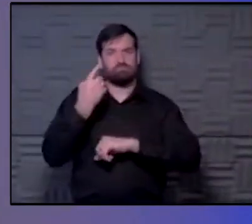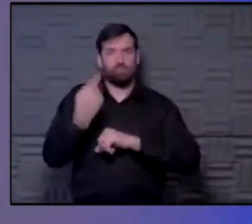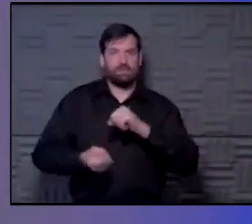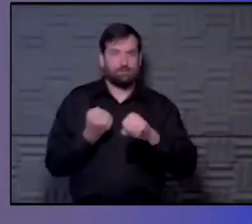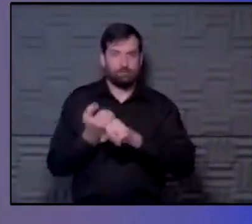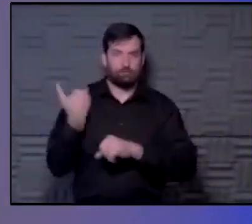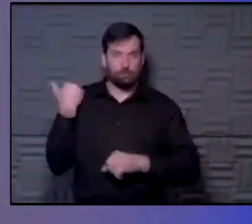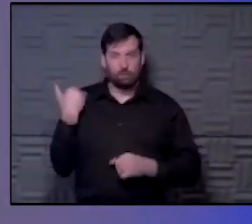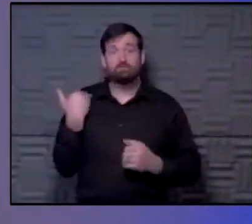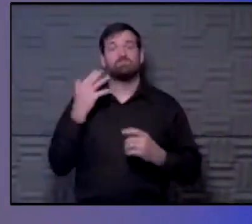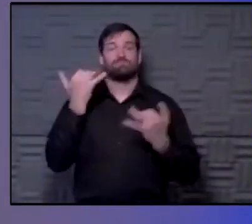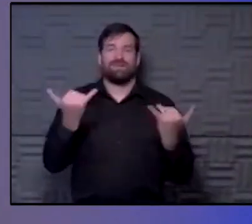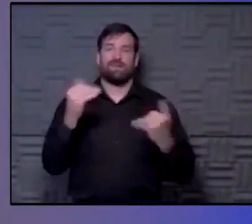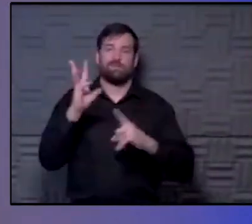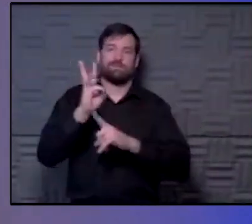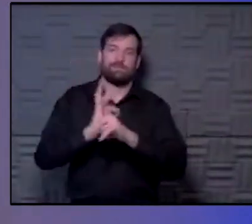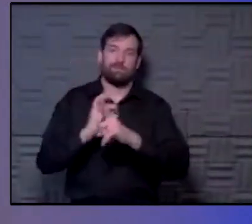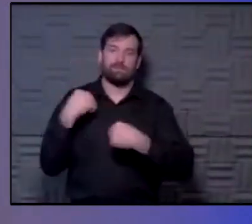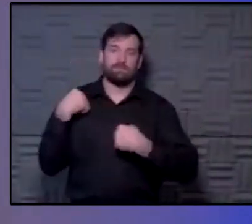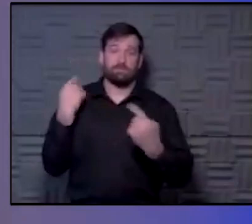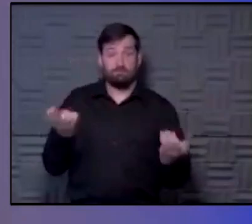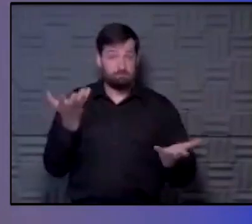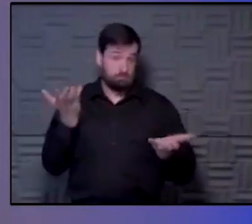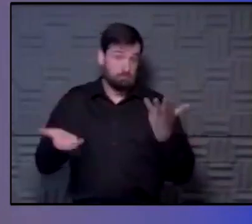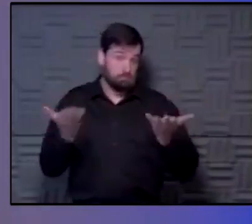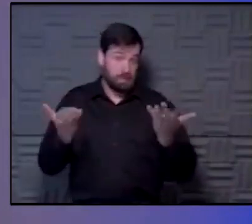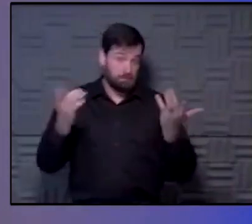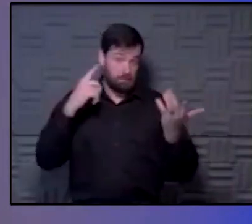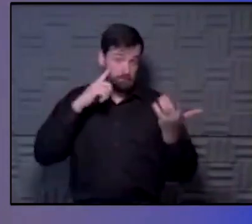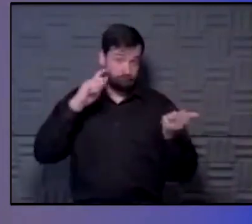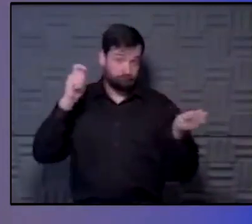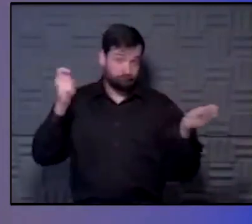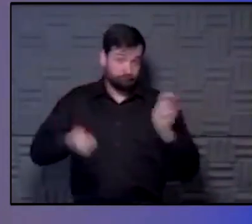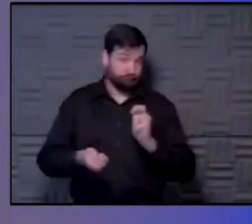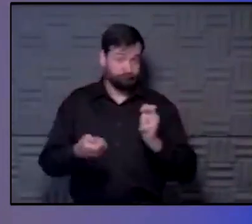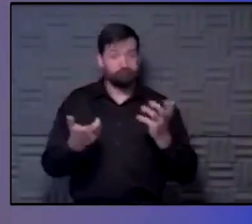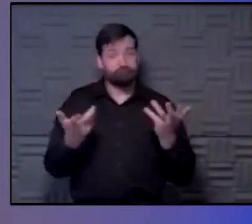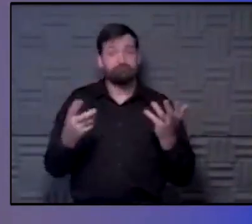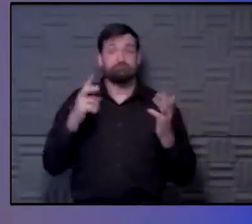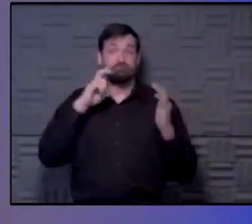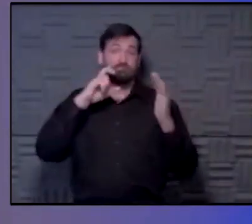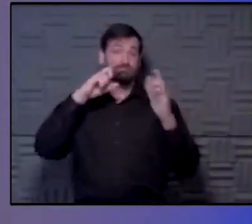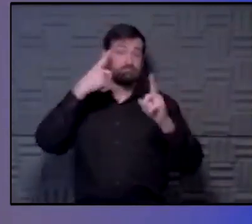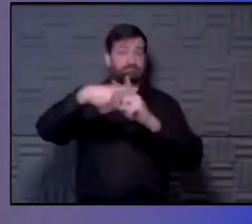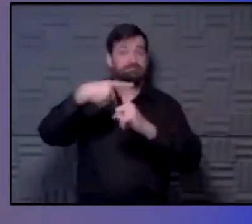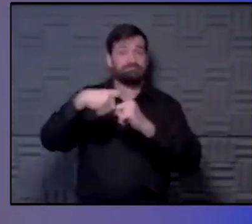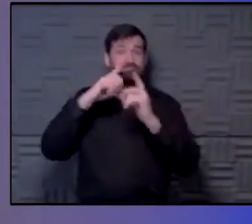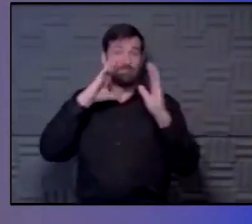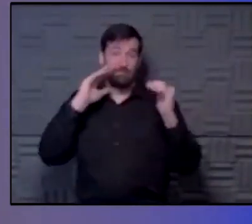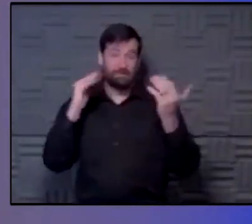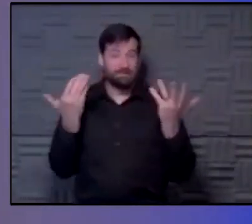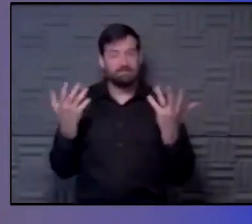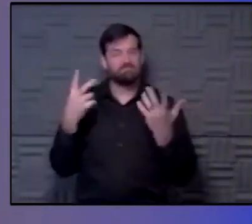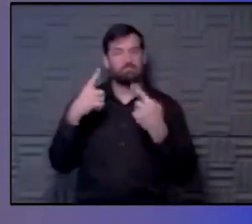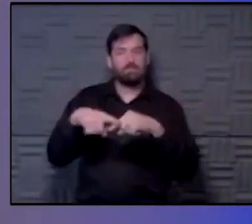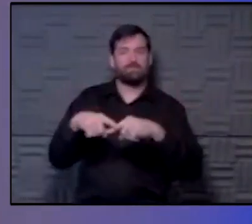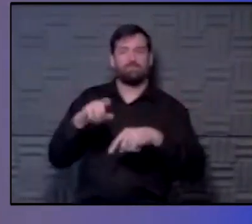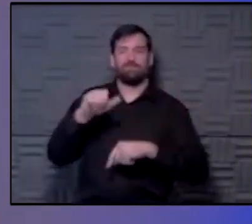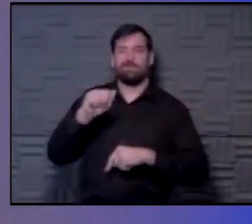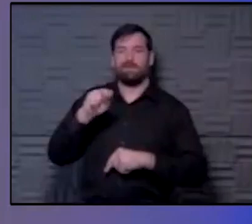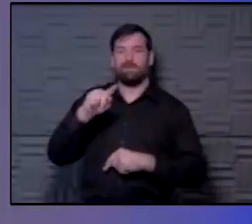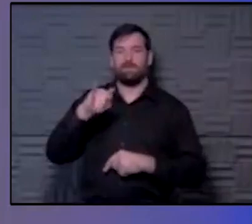six months is where we are now, but we may change that optimistically going forward based on what we know about antibodies